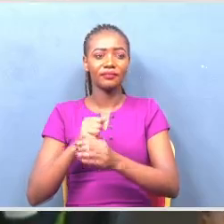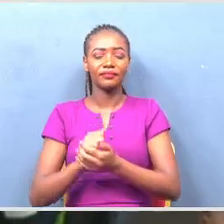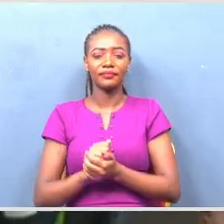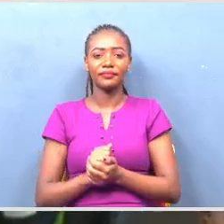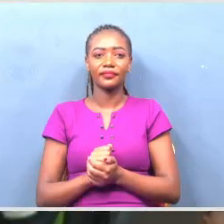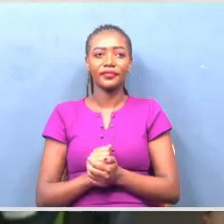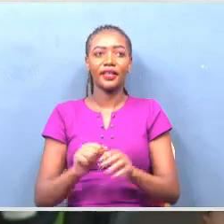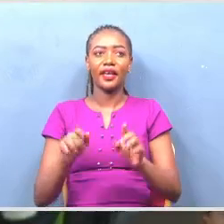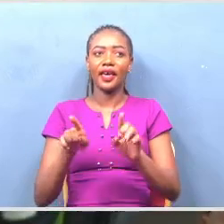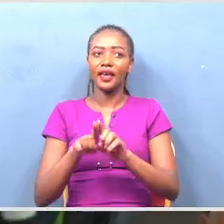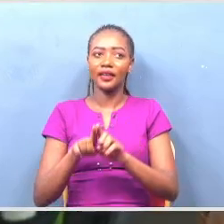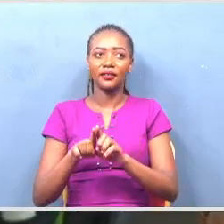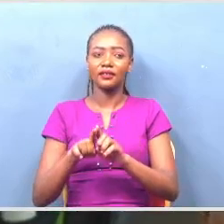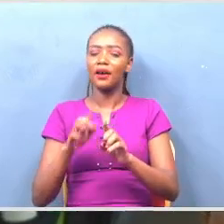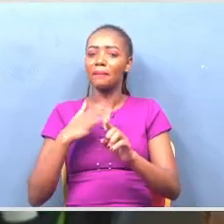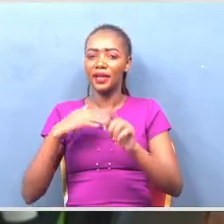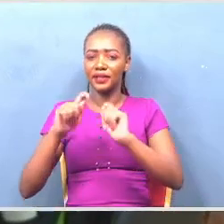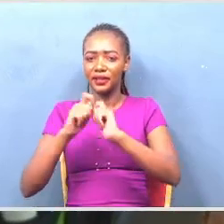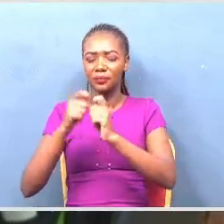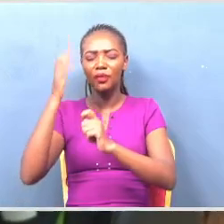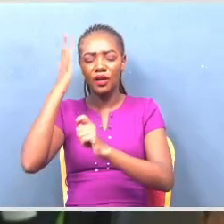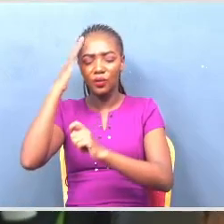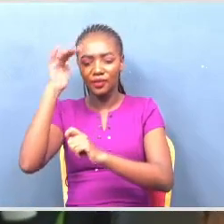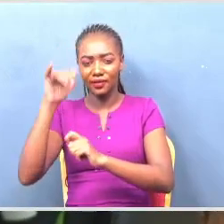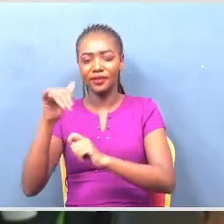And my team knows.